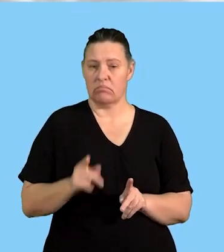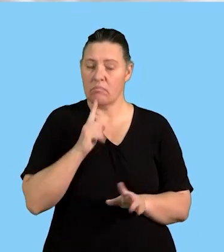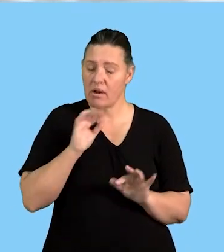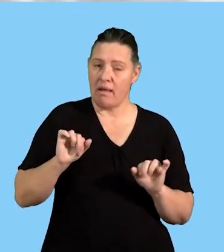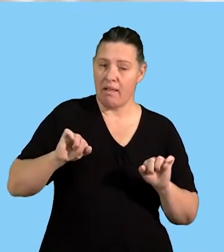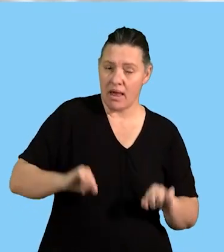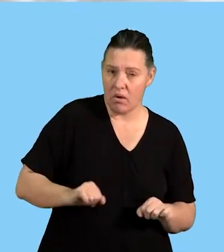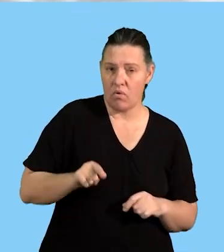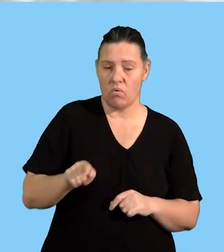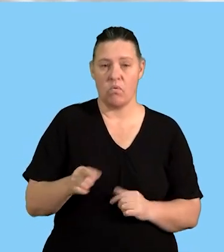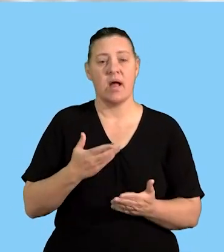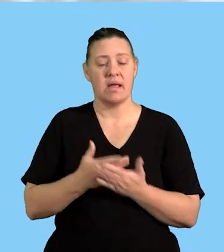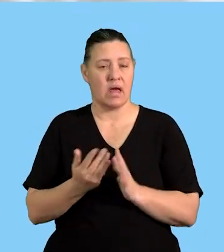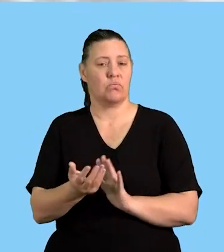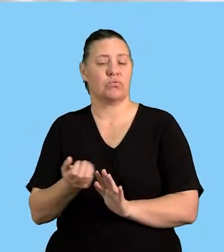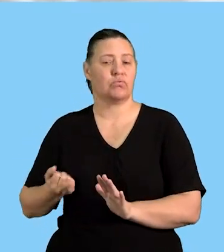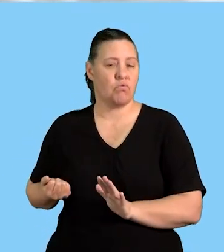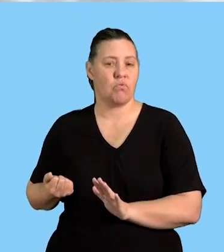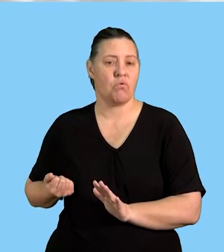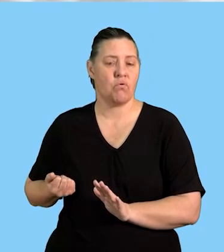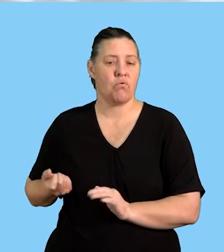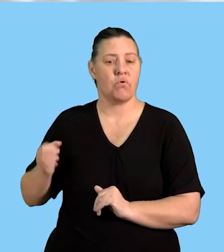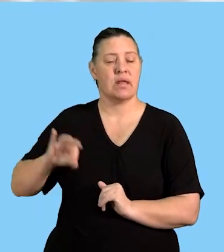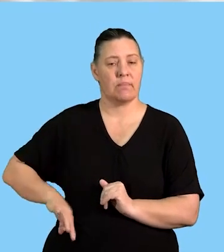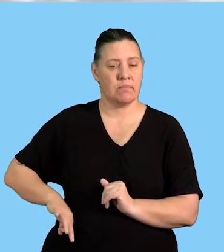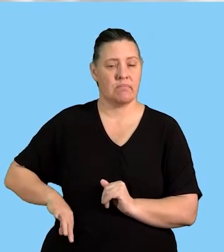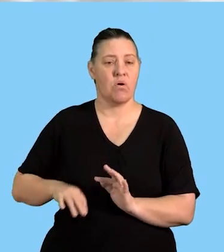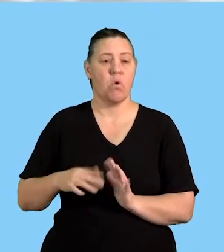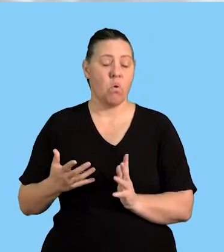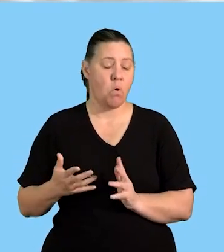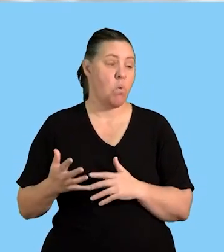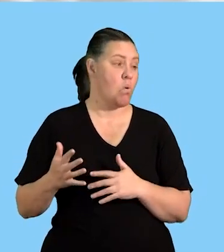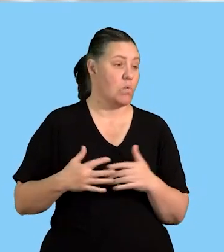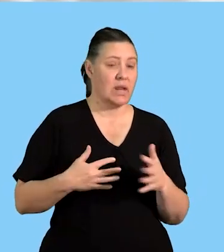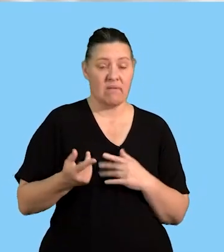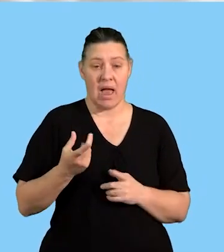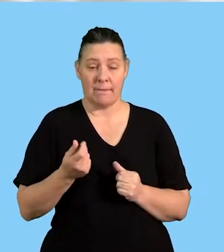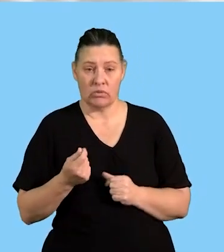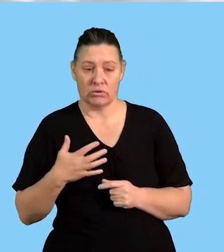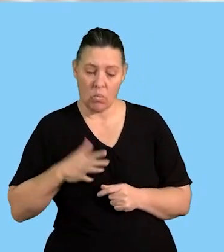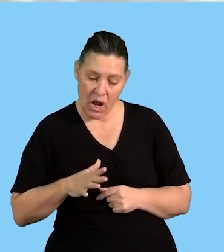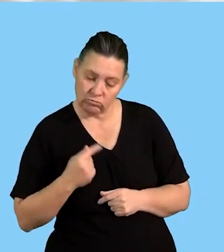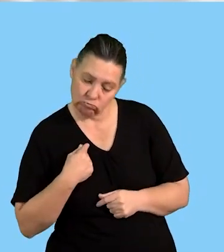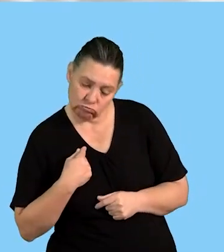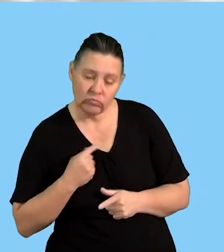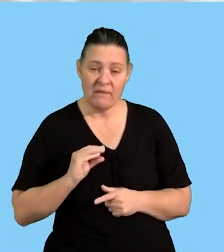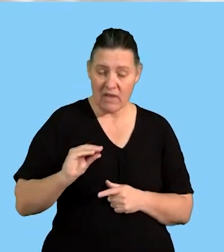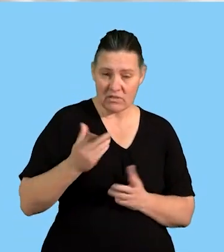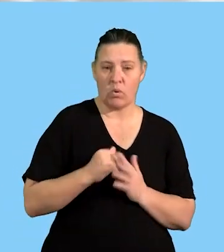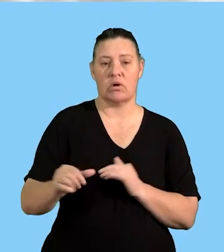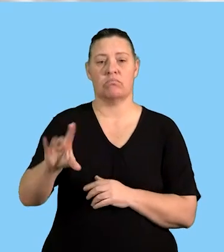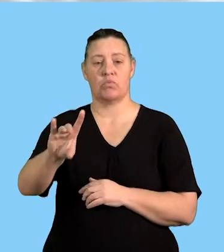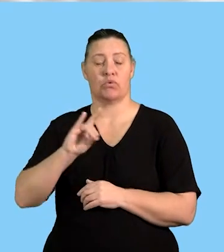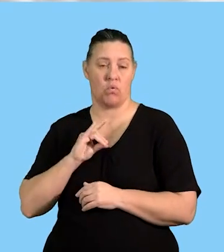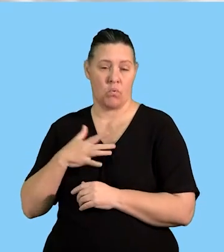would allow him to withdraw his income or whatever amount he shall have invested.